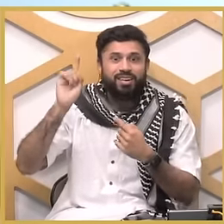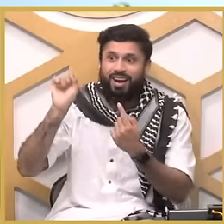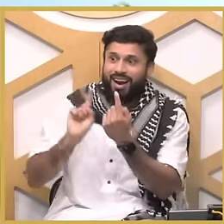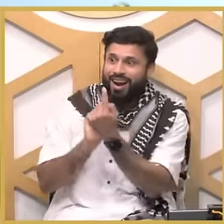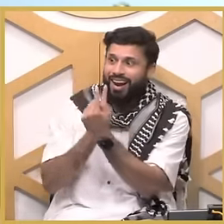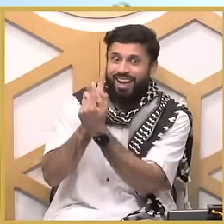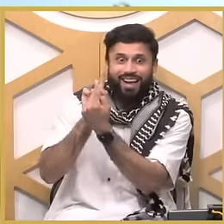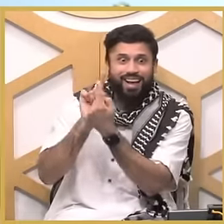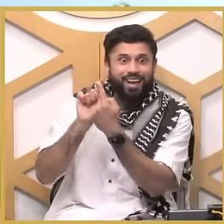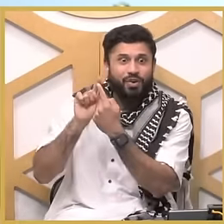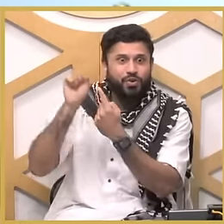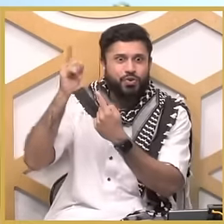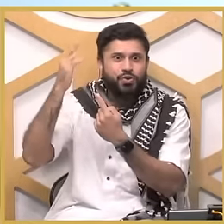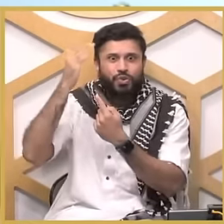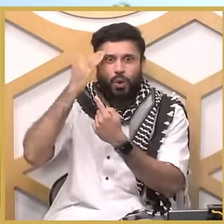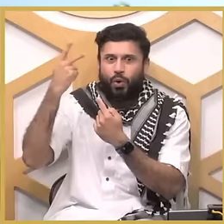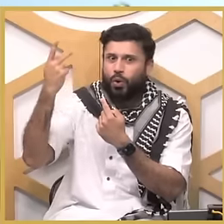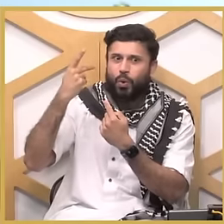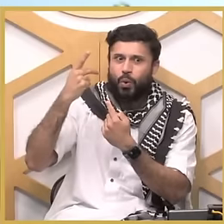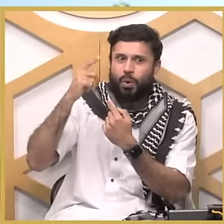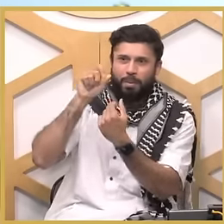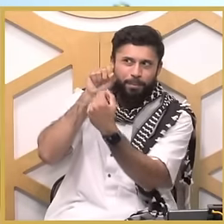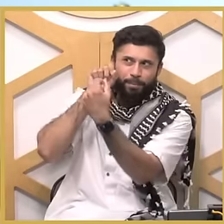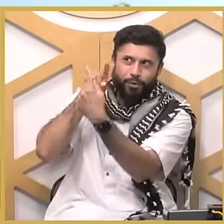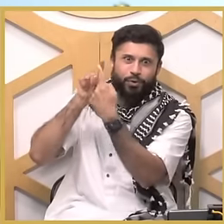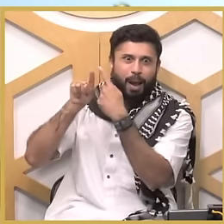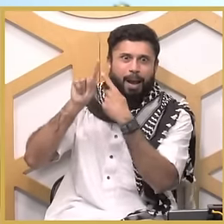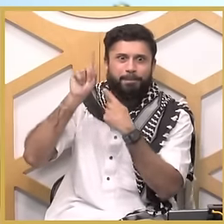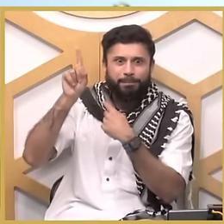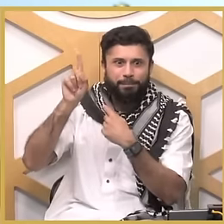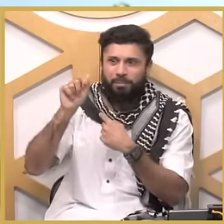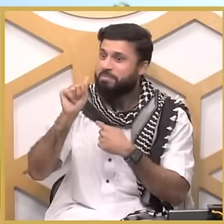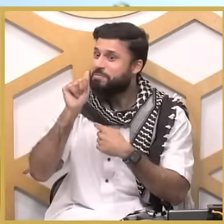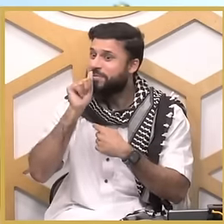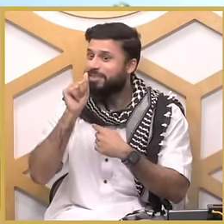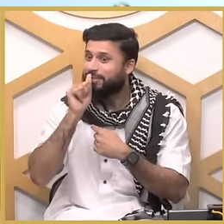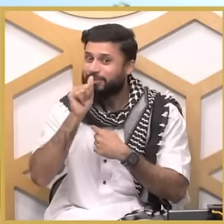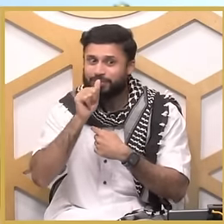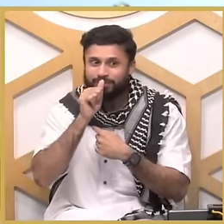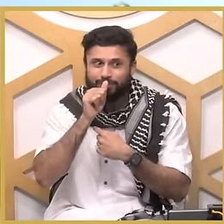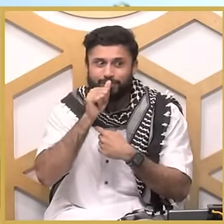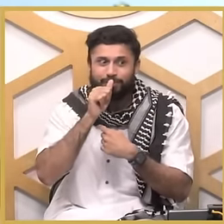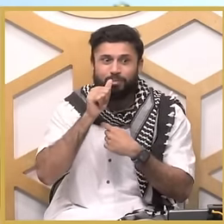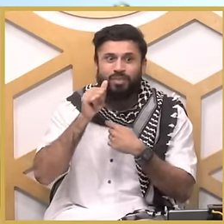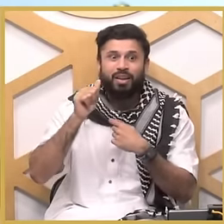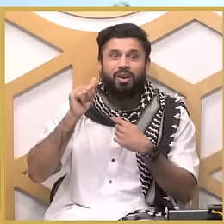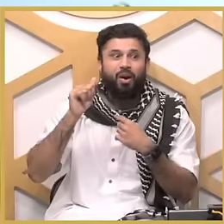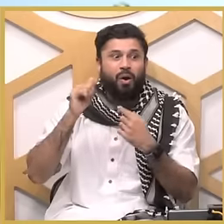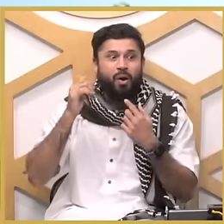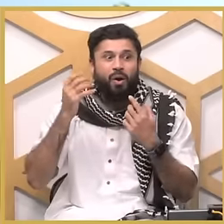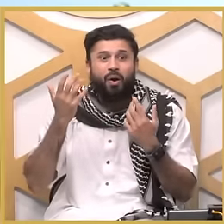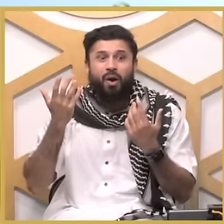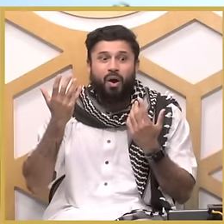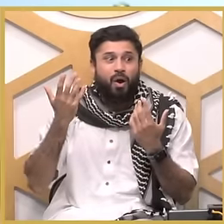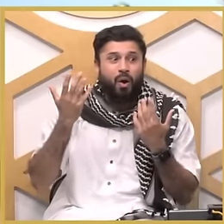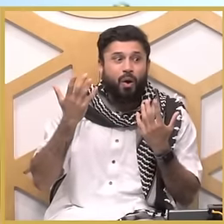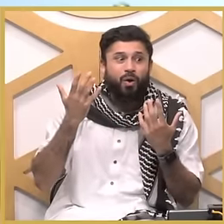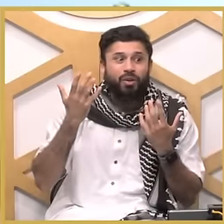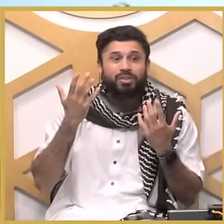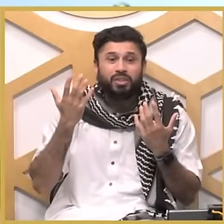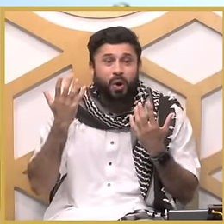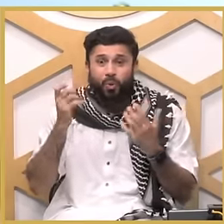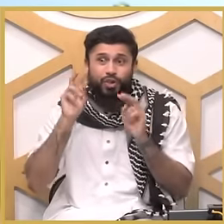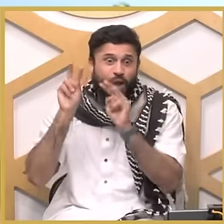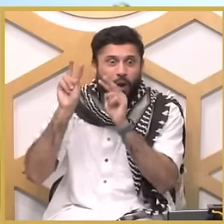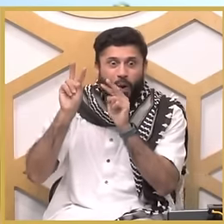right? Meeting Allah on the Day of Judgment, and I'm looking forward to this part coming out. Wow, the reunion.